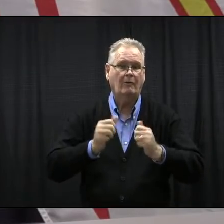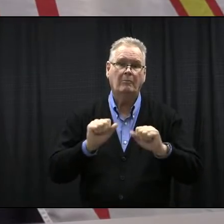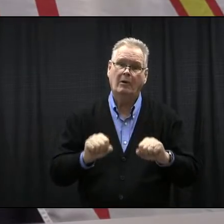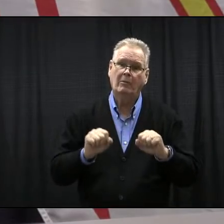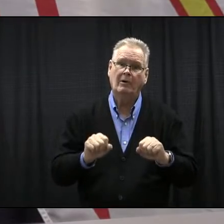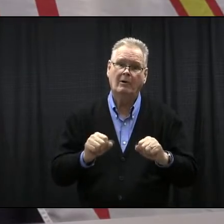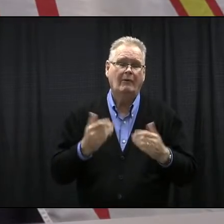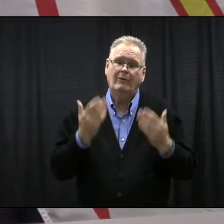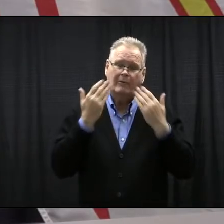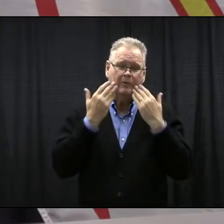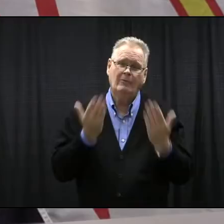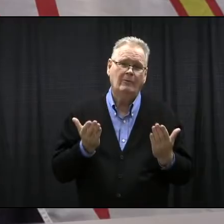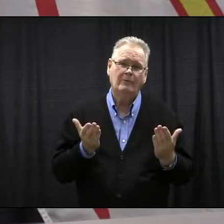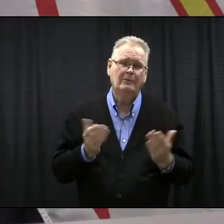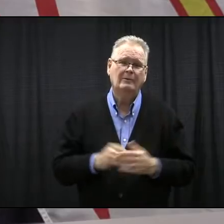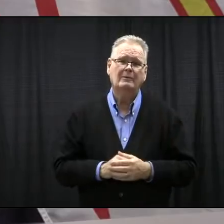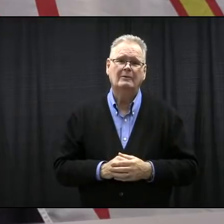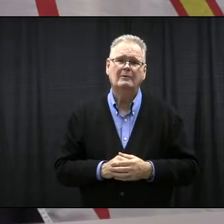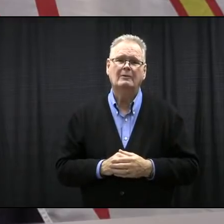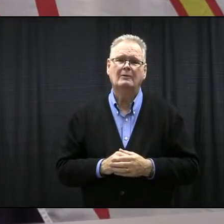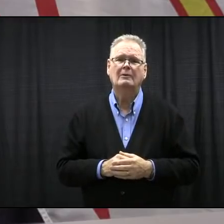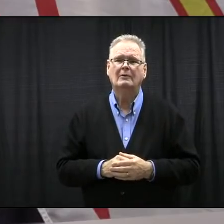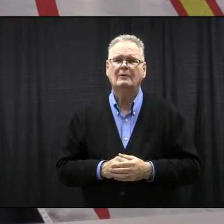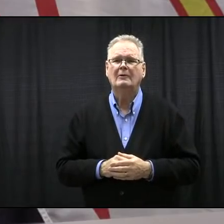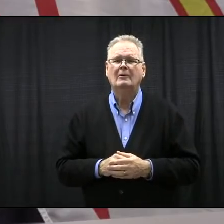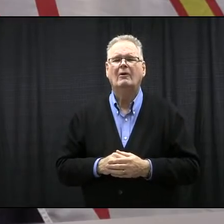we're looking about with the 1.5%,